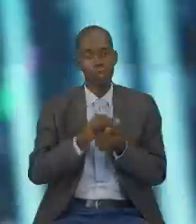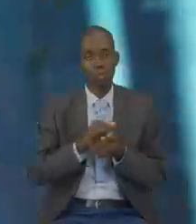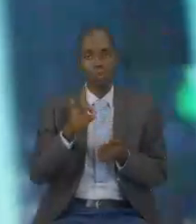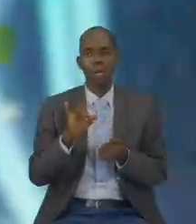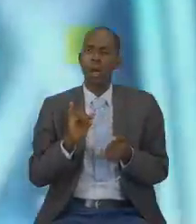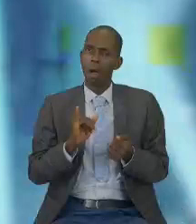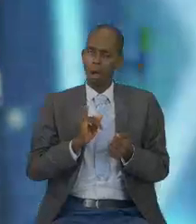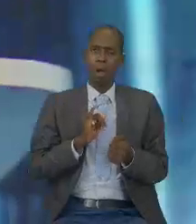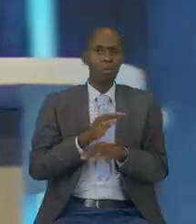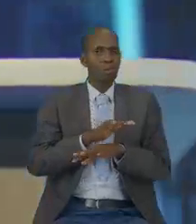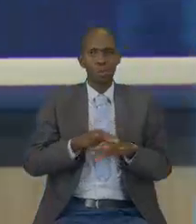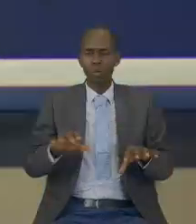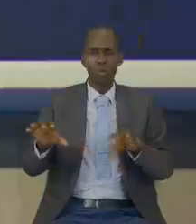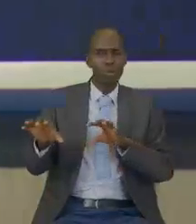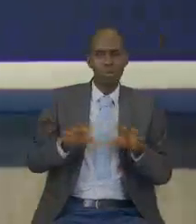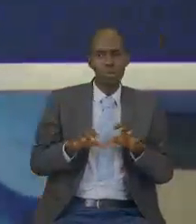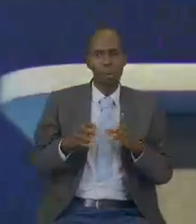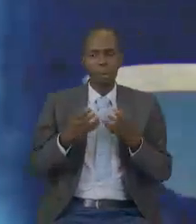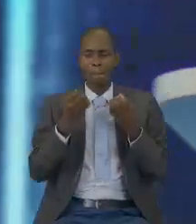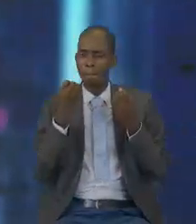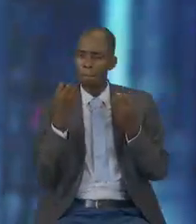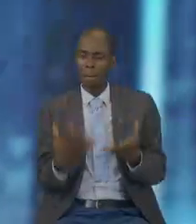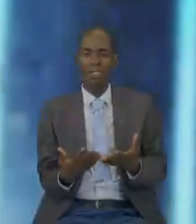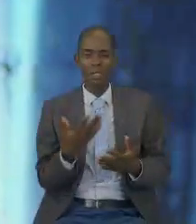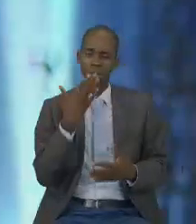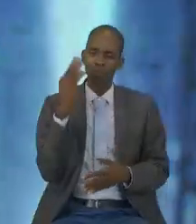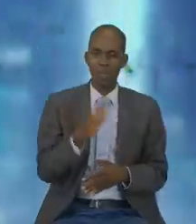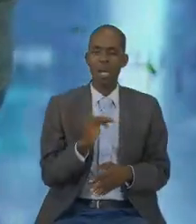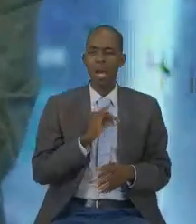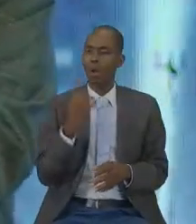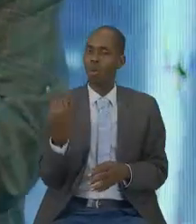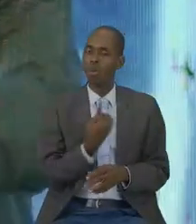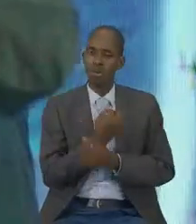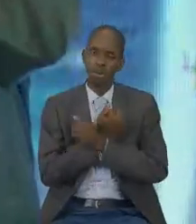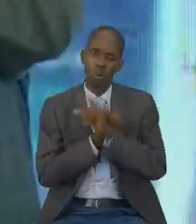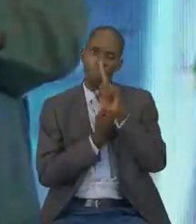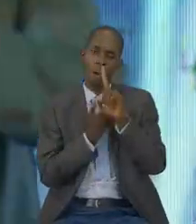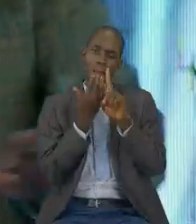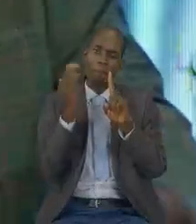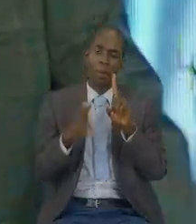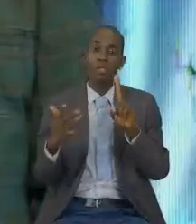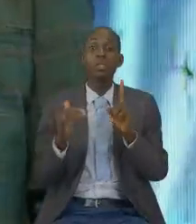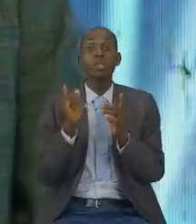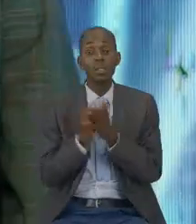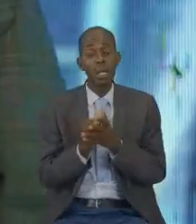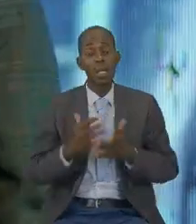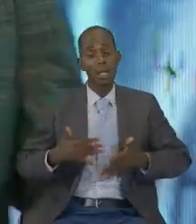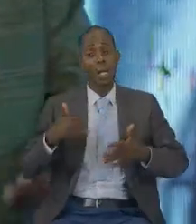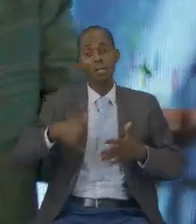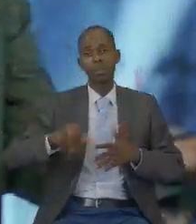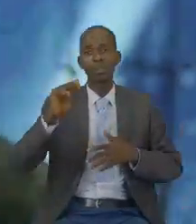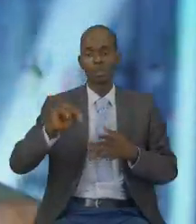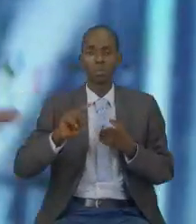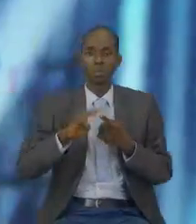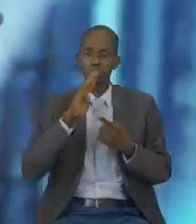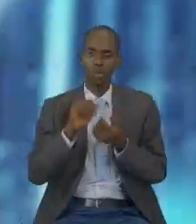don't do multiple evil, I only do one kind of evil, that place still has to be washed.